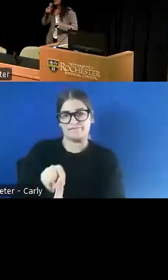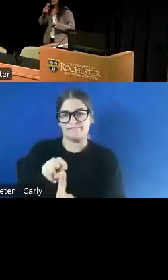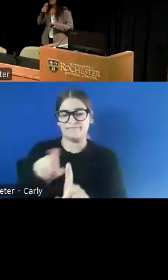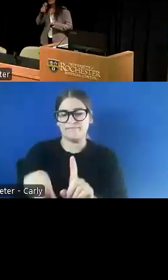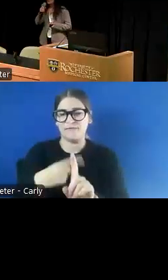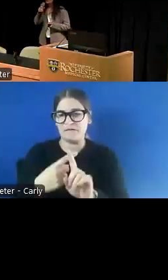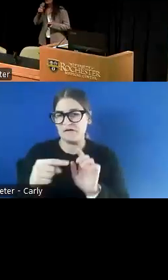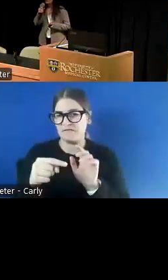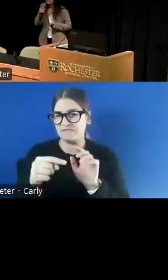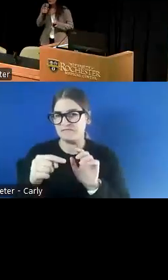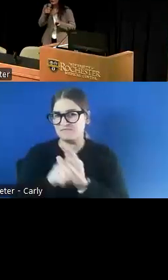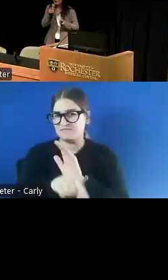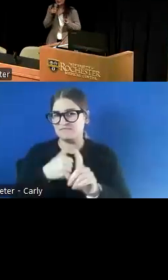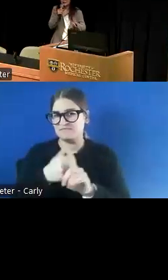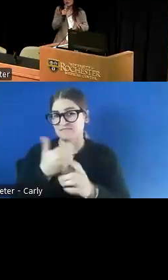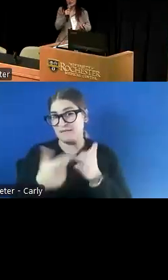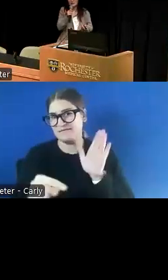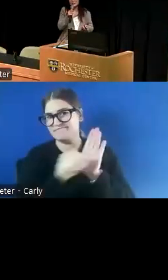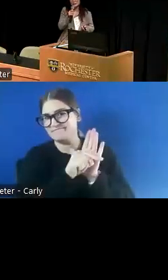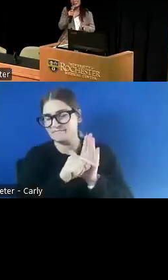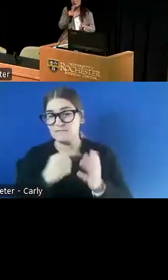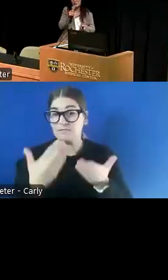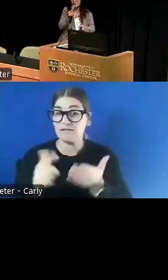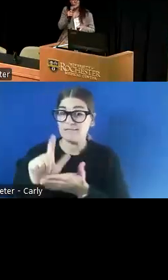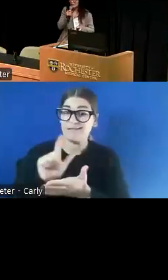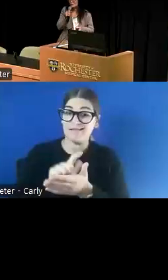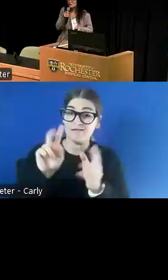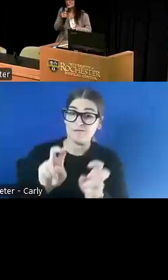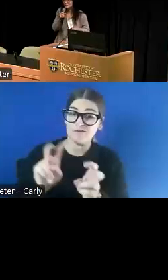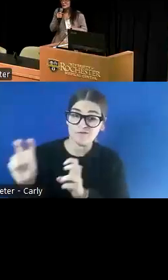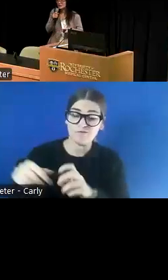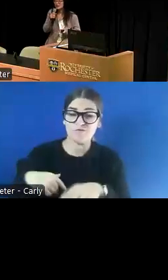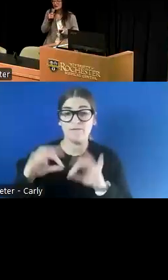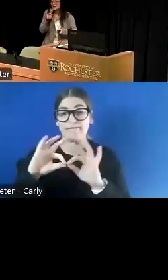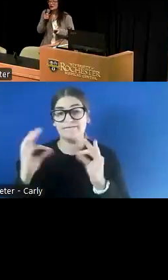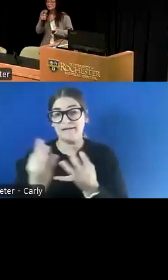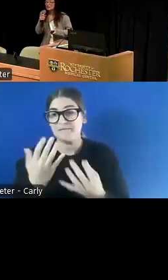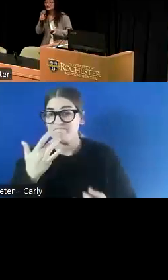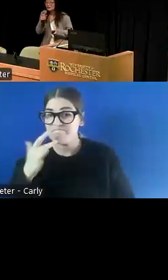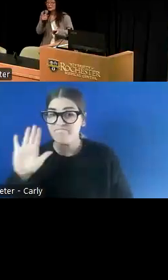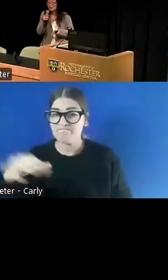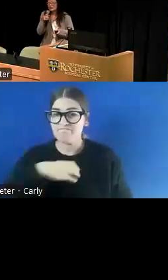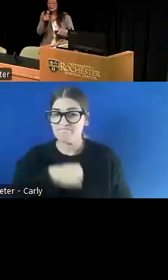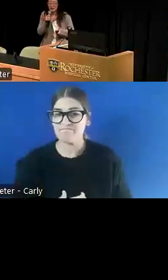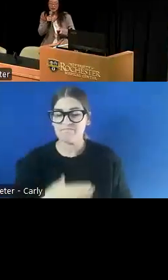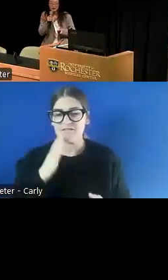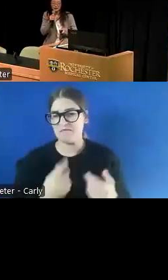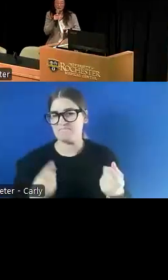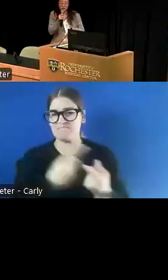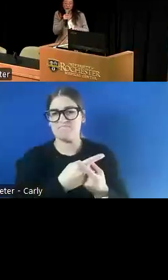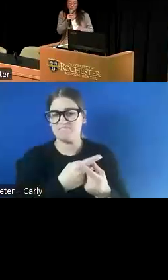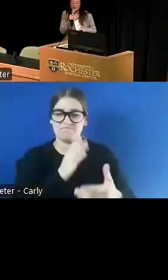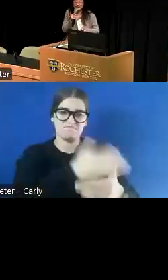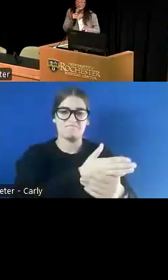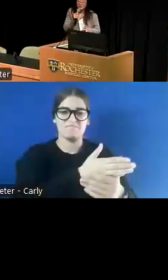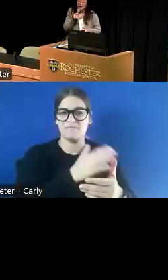suicide. And also there might be some legal implications or family wishes that interfere with the planning for a